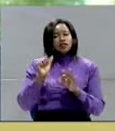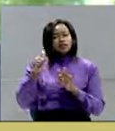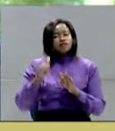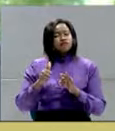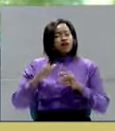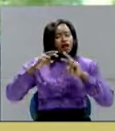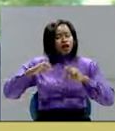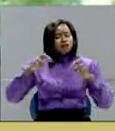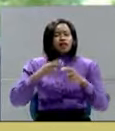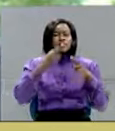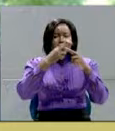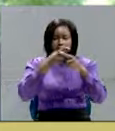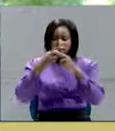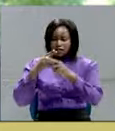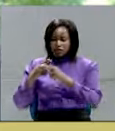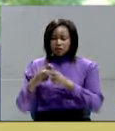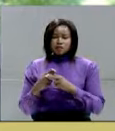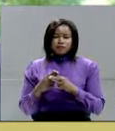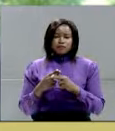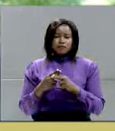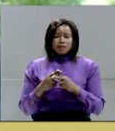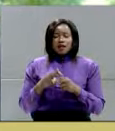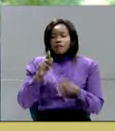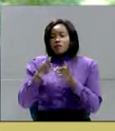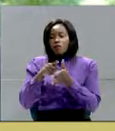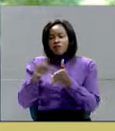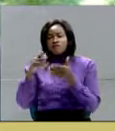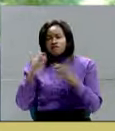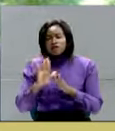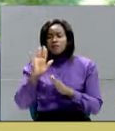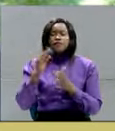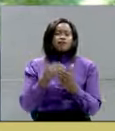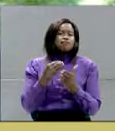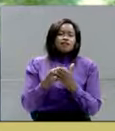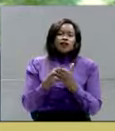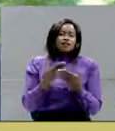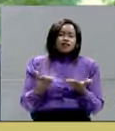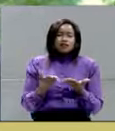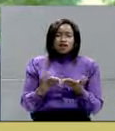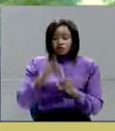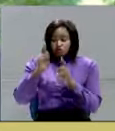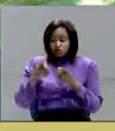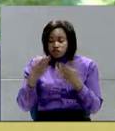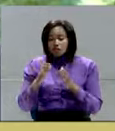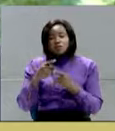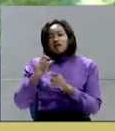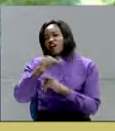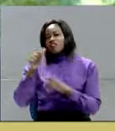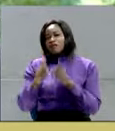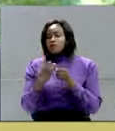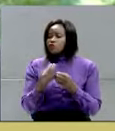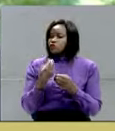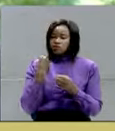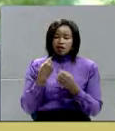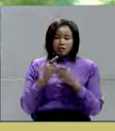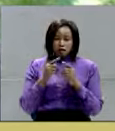finding out name per name, bakasasurwa, esendeza wazikajazalibu abantu abandi, beti tuamaisi kugahanga UNRA, and we are calling